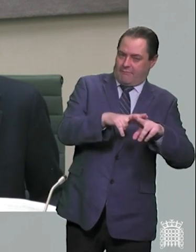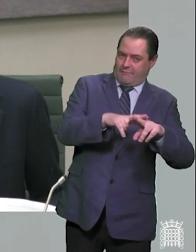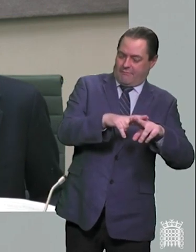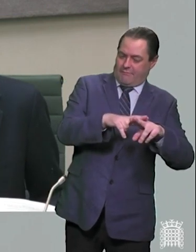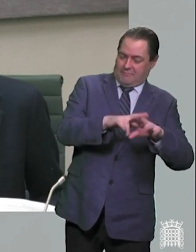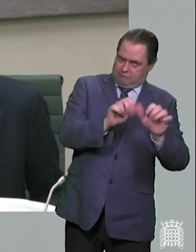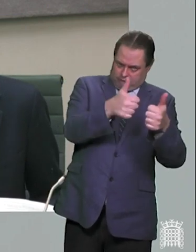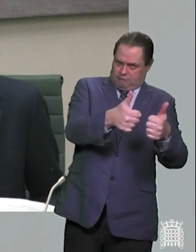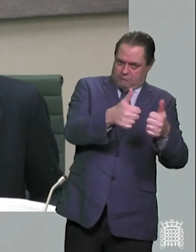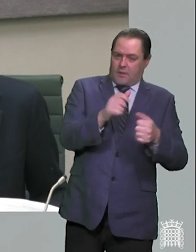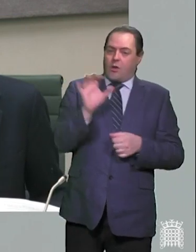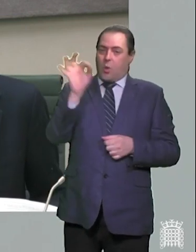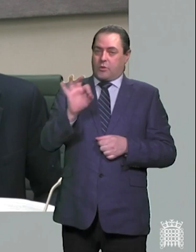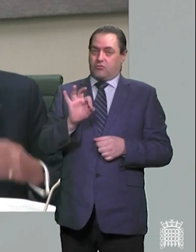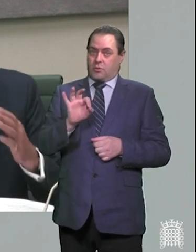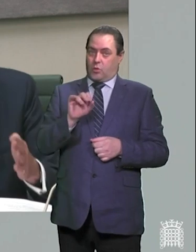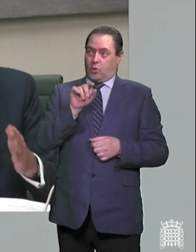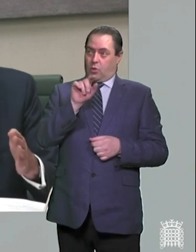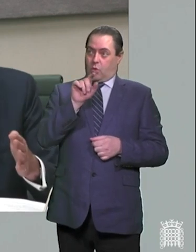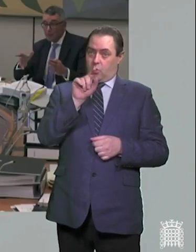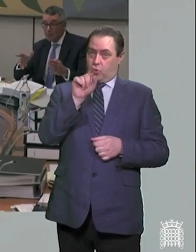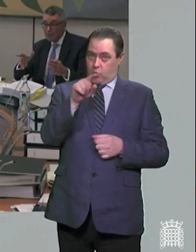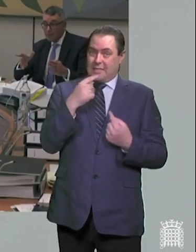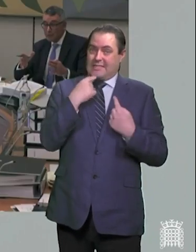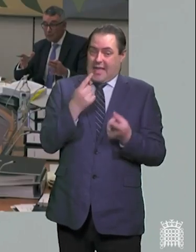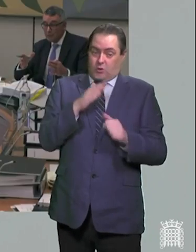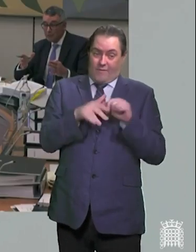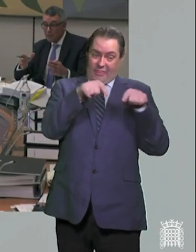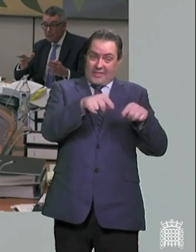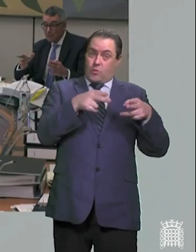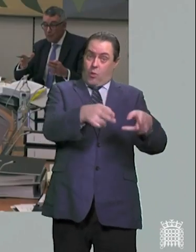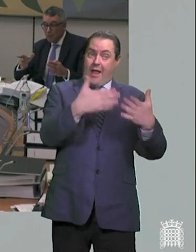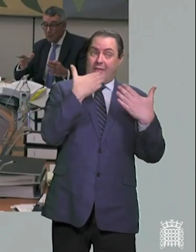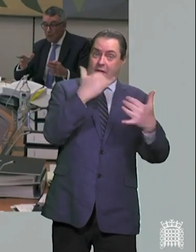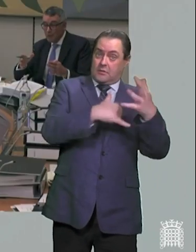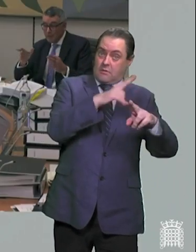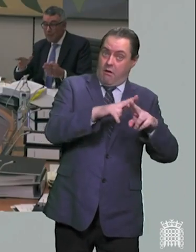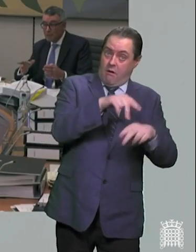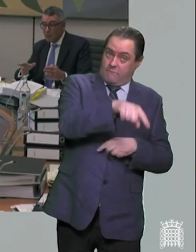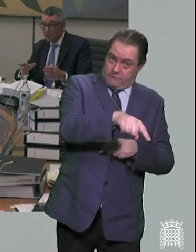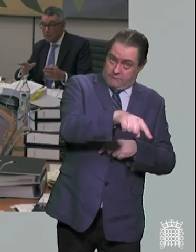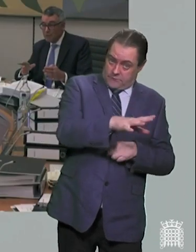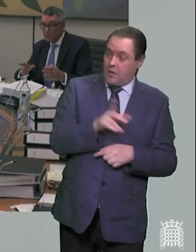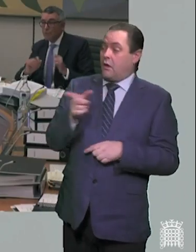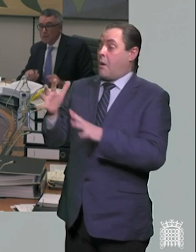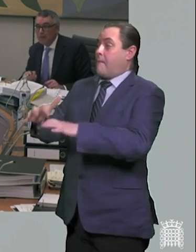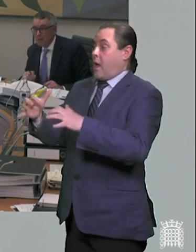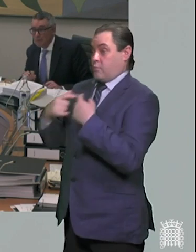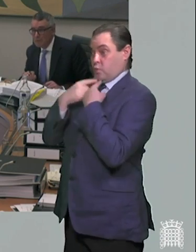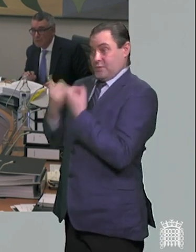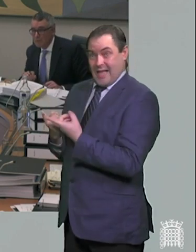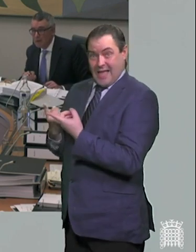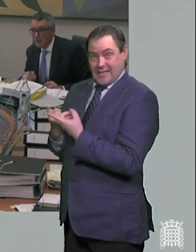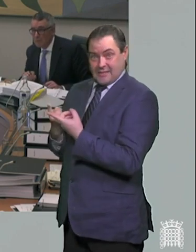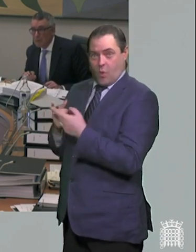is whether what you said about this particular way of thanking your staff in the House of Commons was strictly